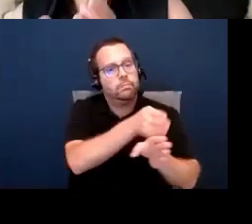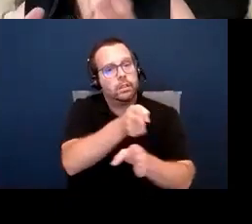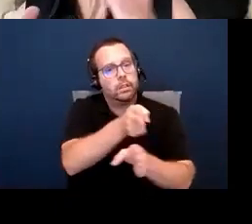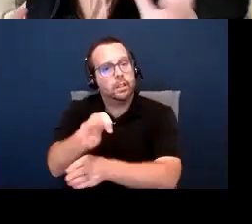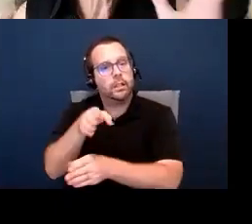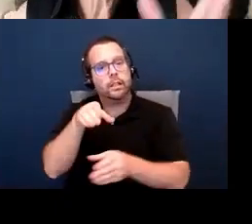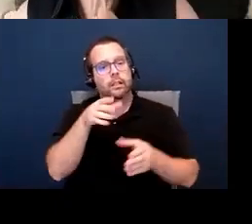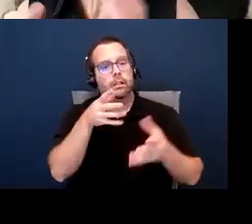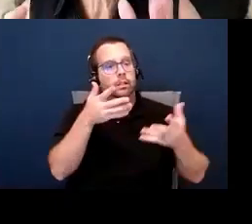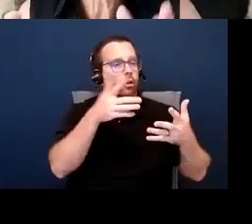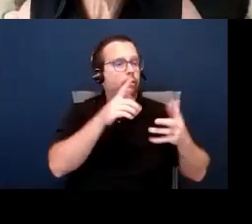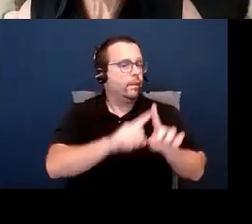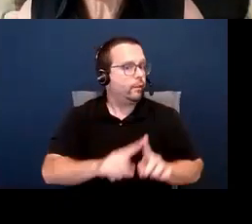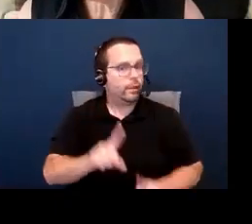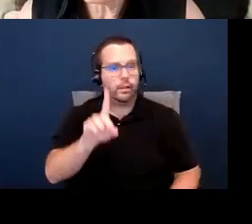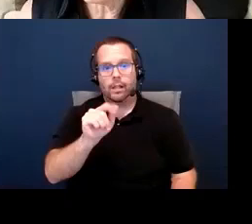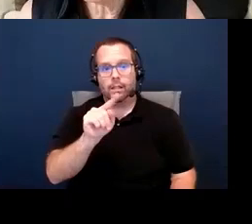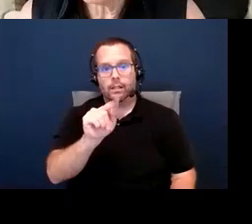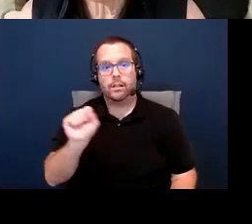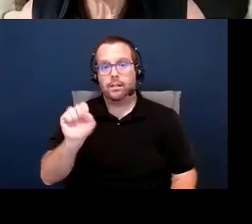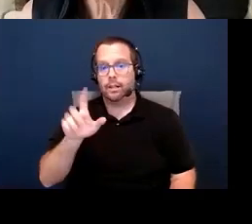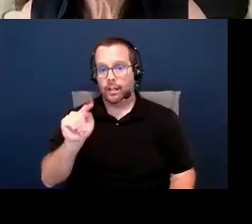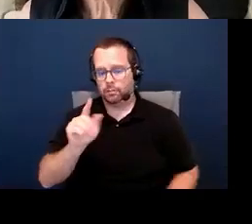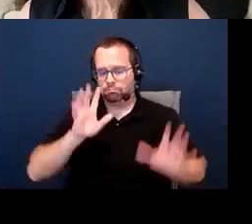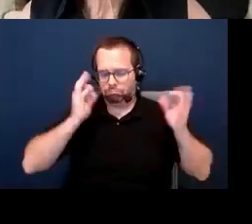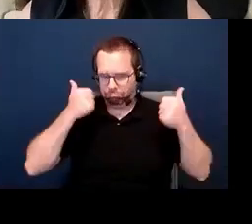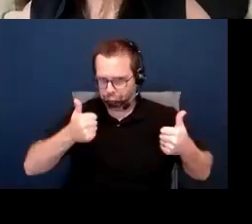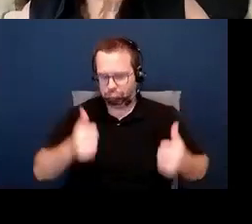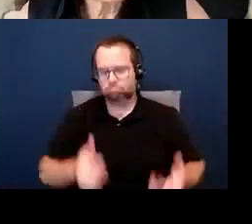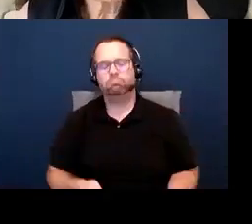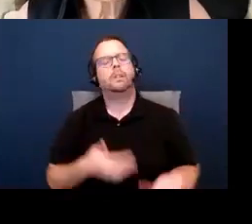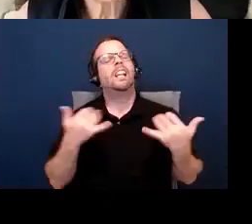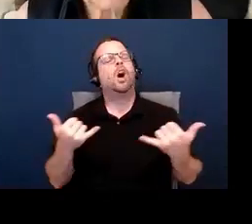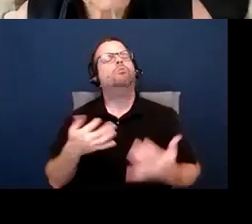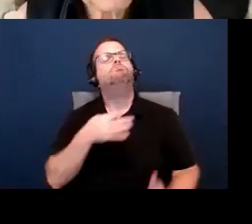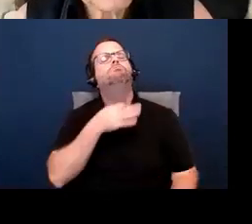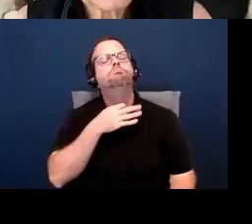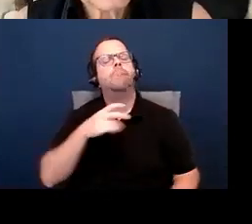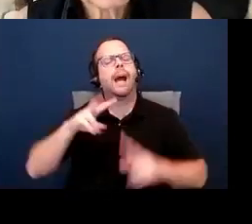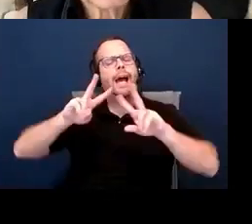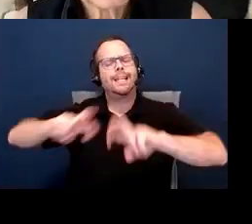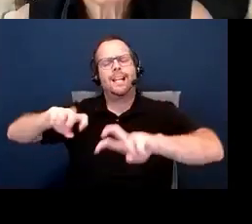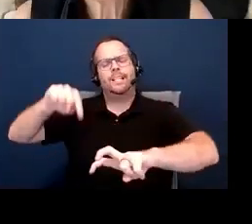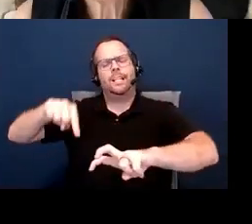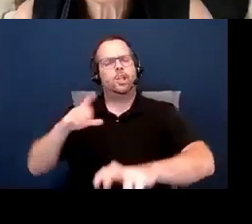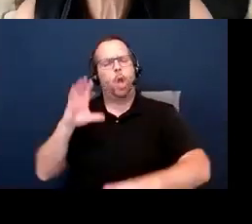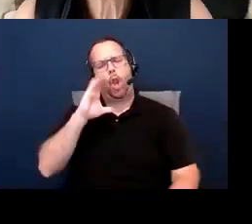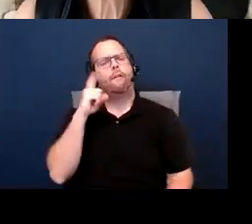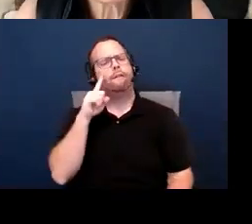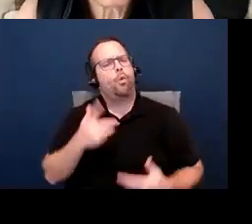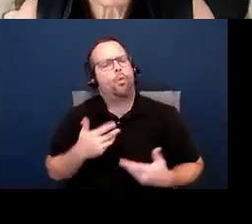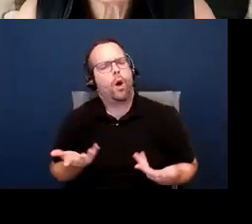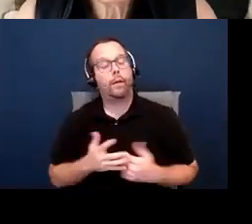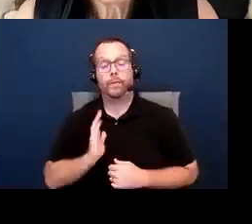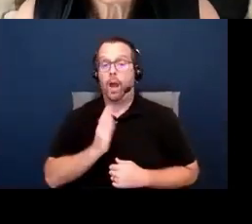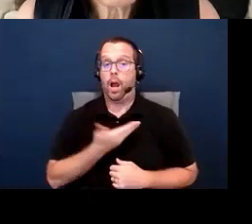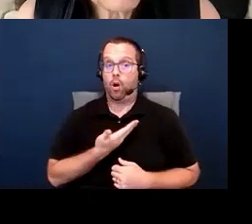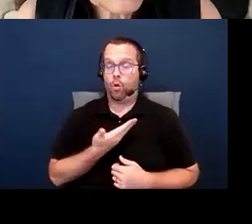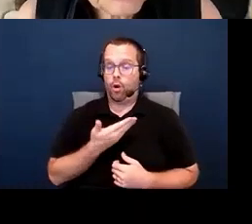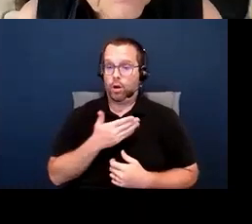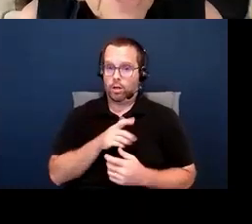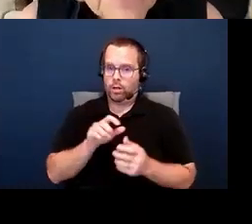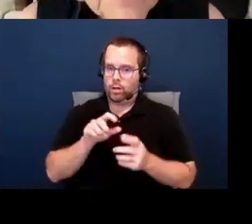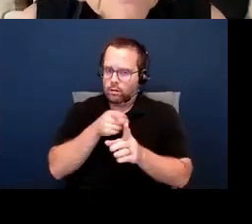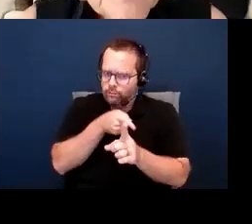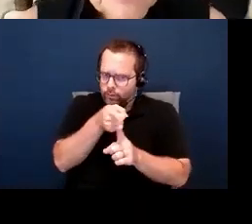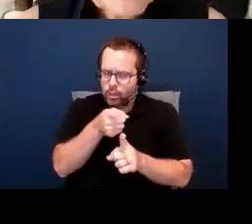in terms of analysis? Well, our interest is always in trying to understand cause